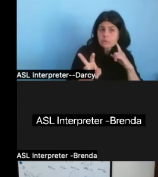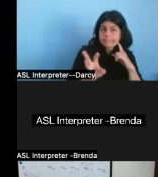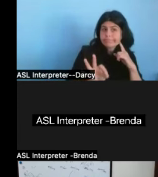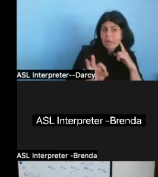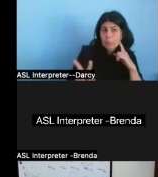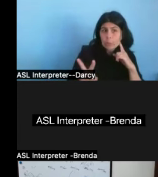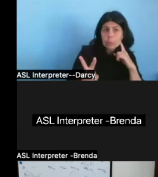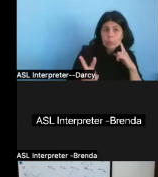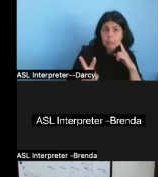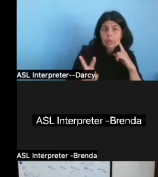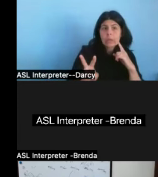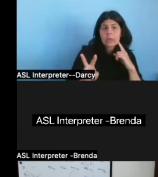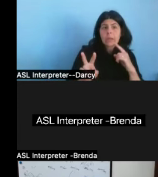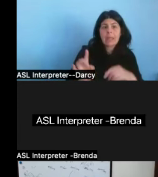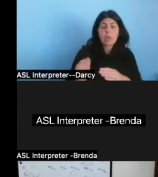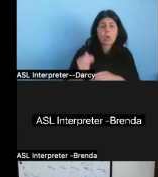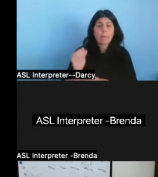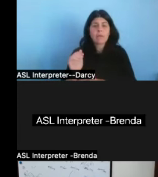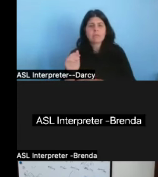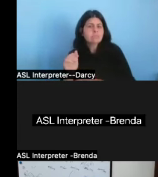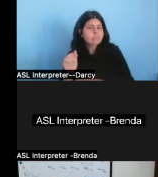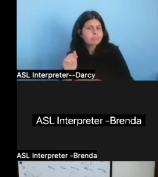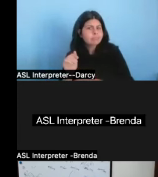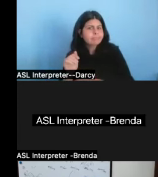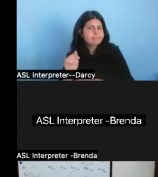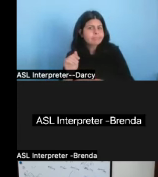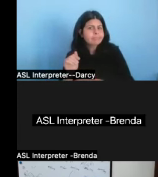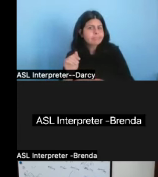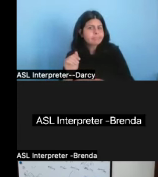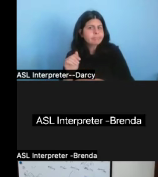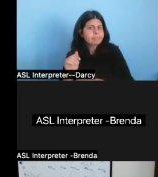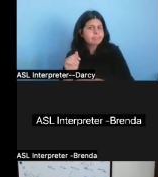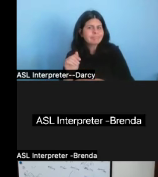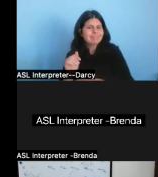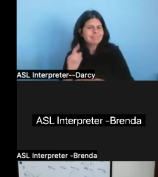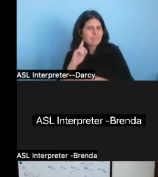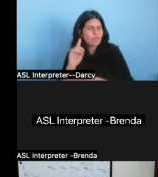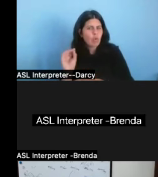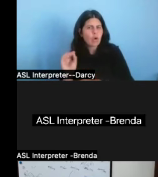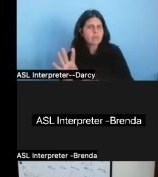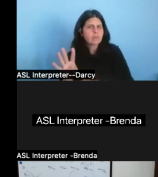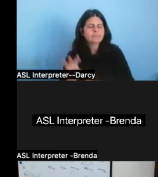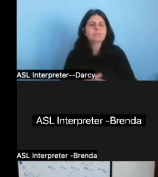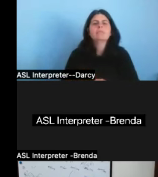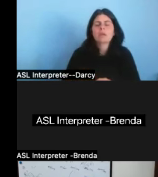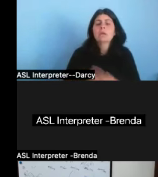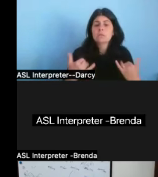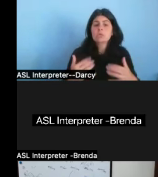above a magnitude 4. So this is a little less than the first quarter of this year, but still quite a lot.